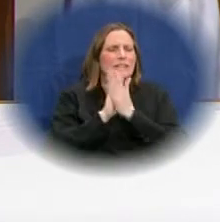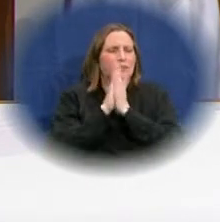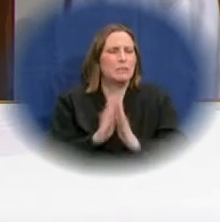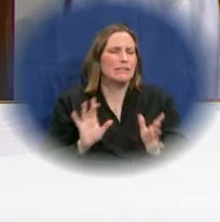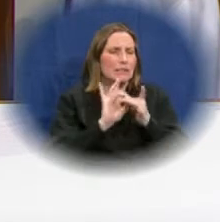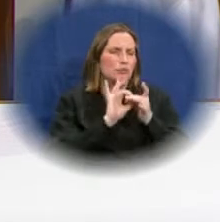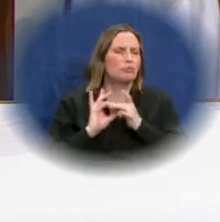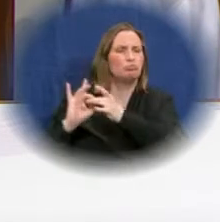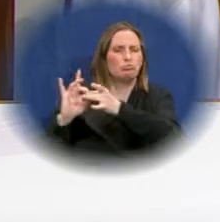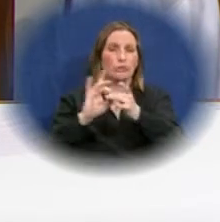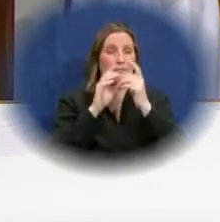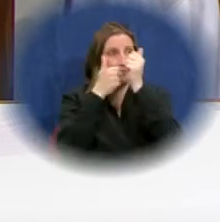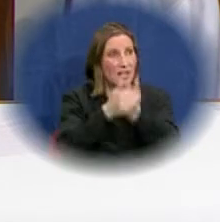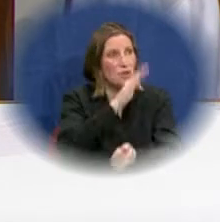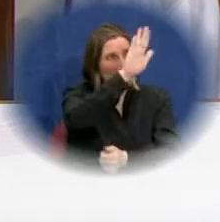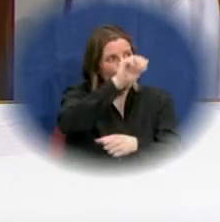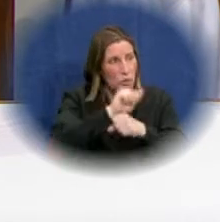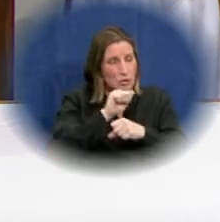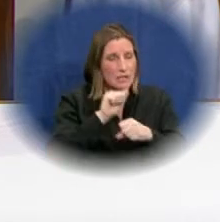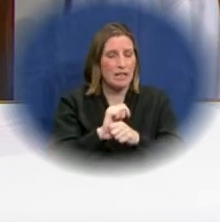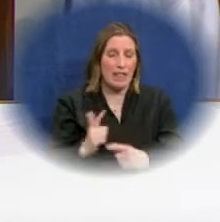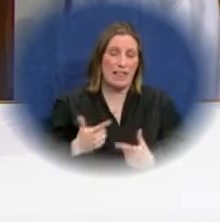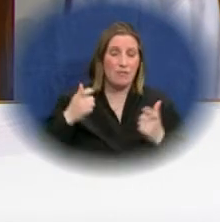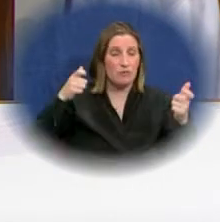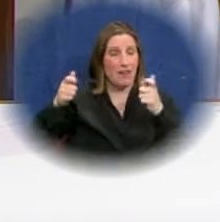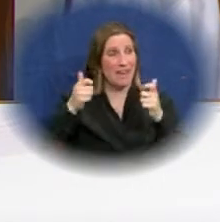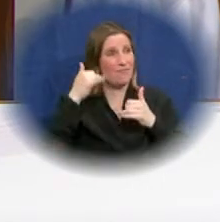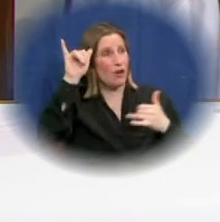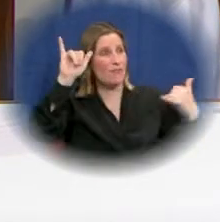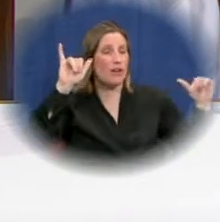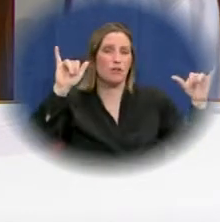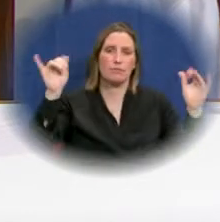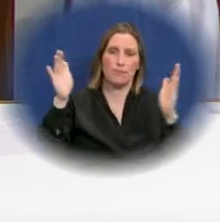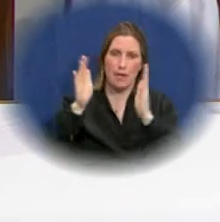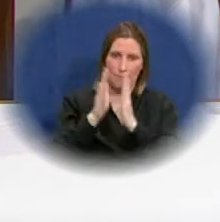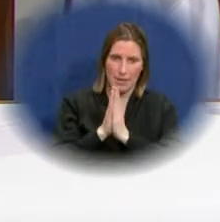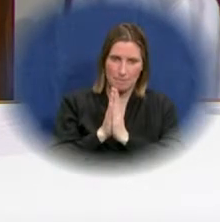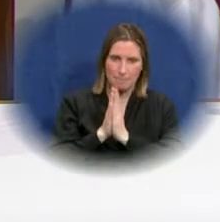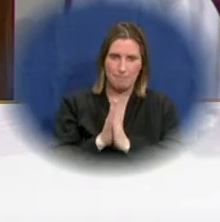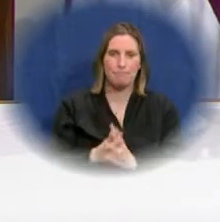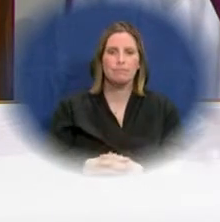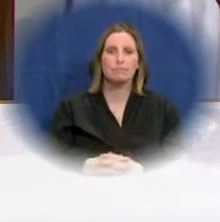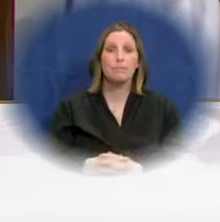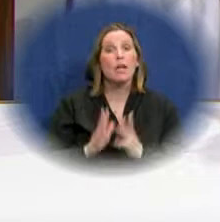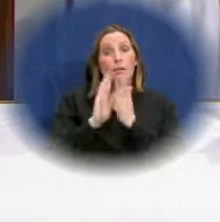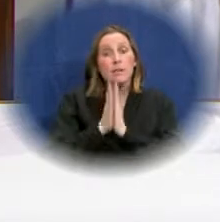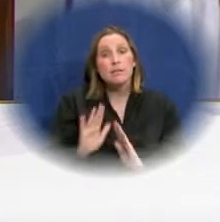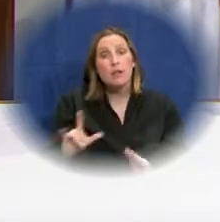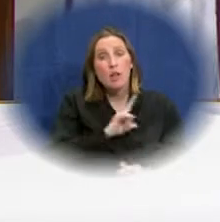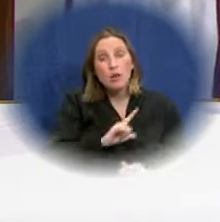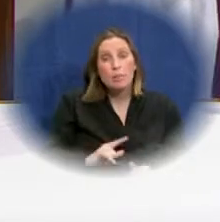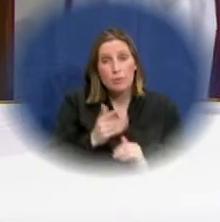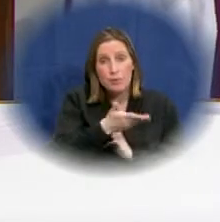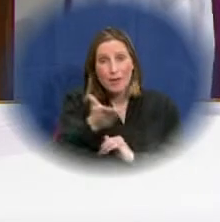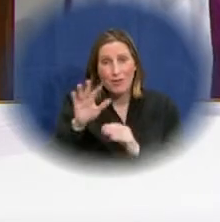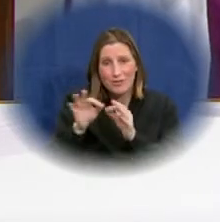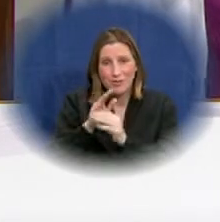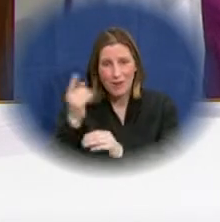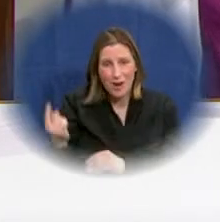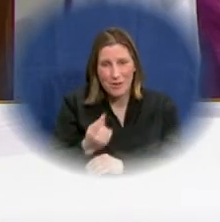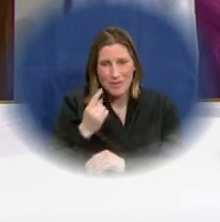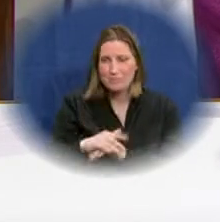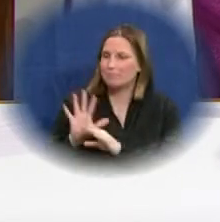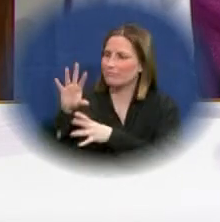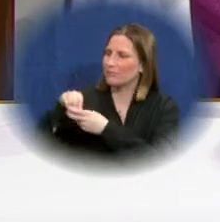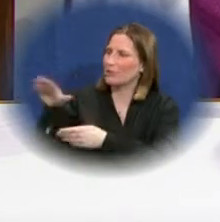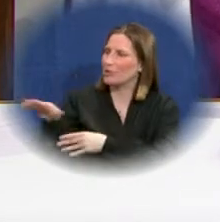unity in accordance with your will, who live and reign forever and ever. Amen. The peace of the Lord be with you always. And with your